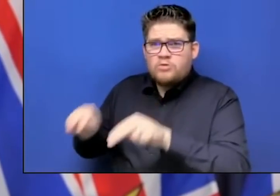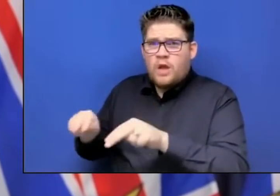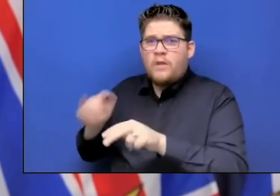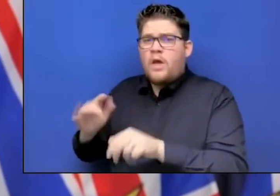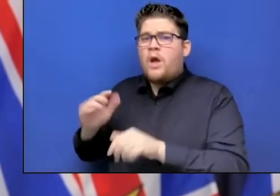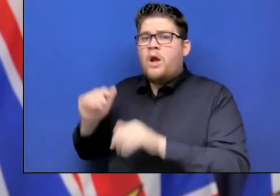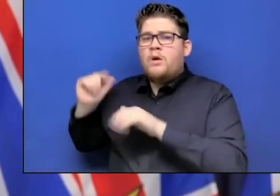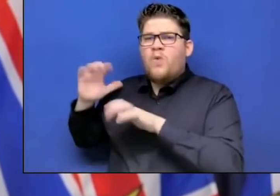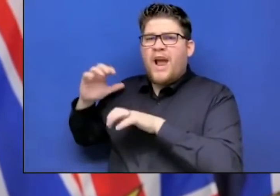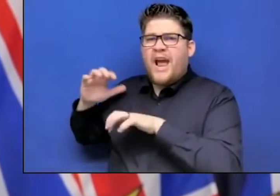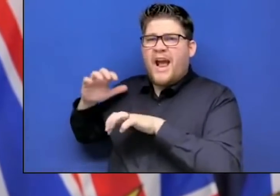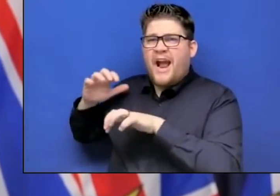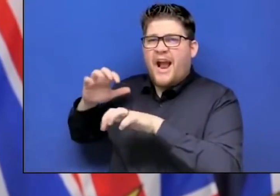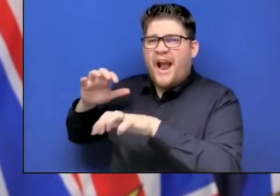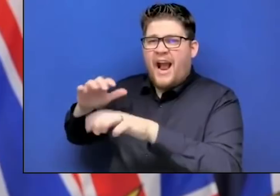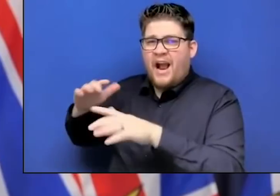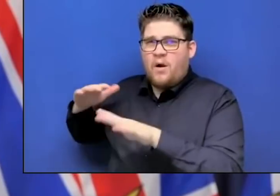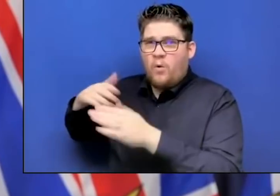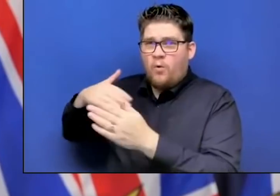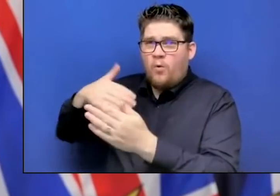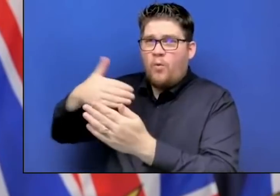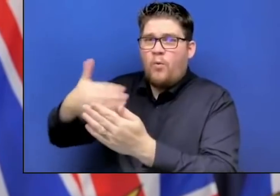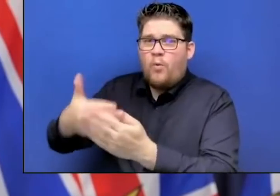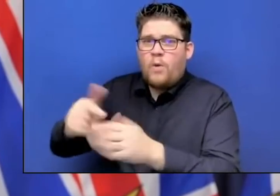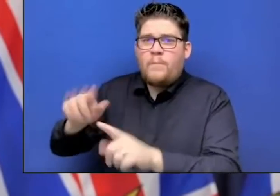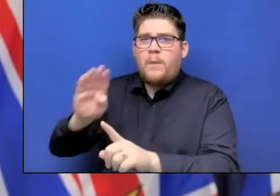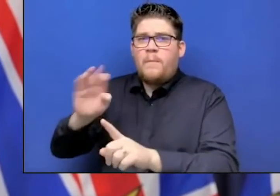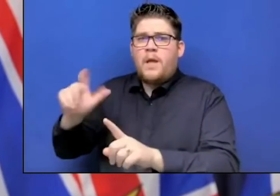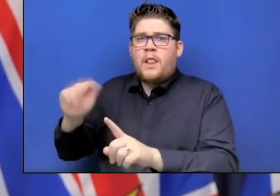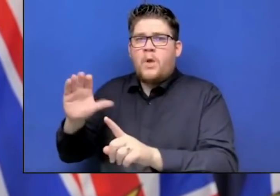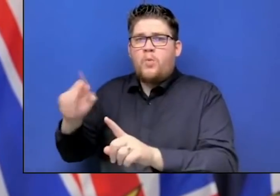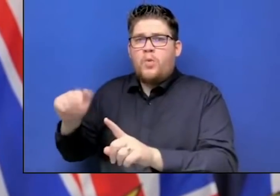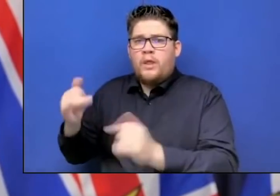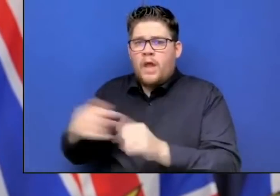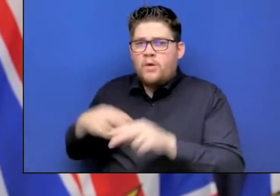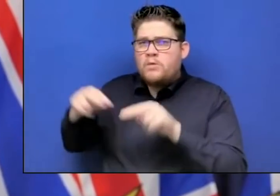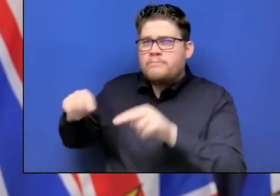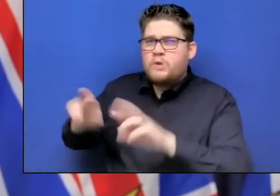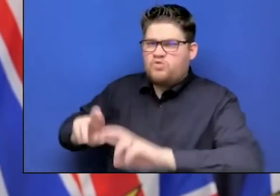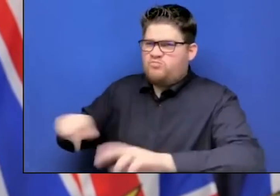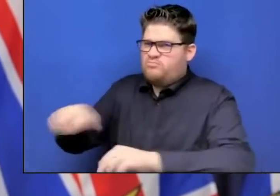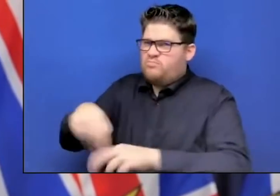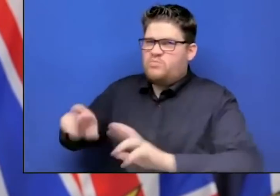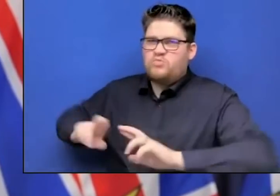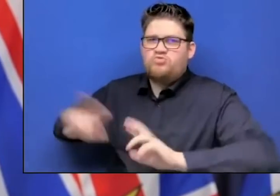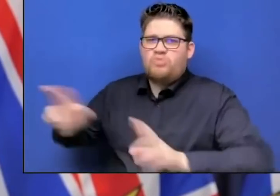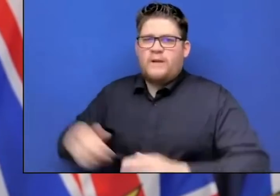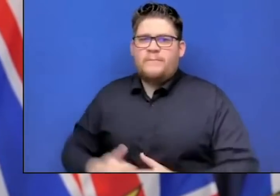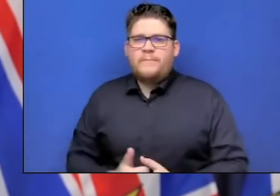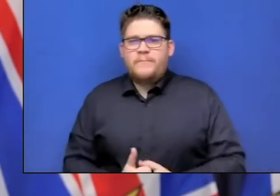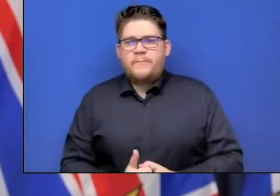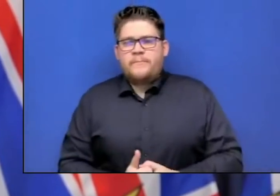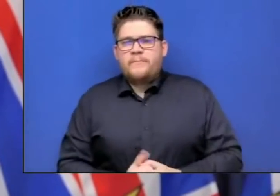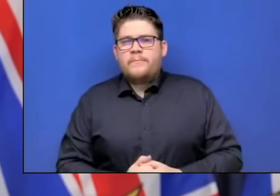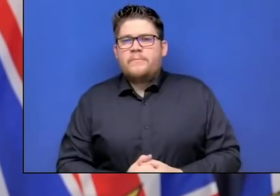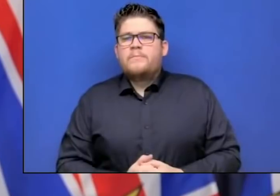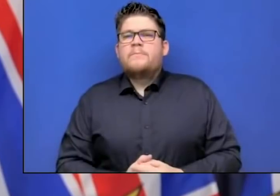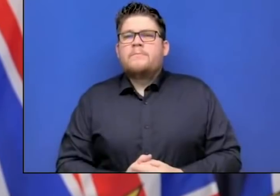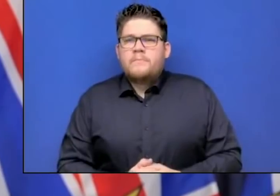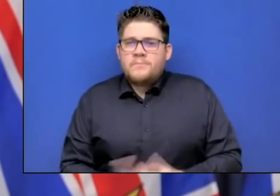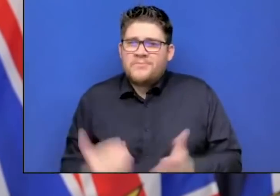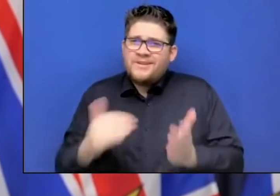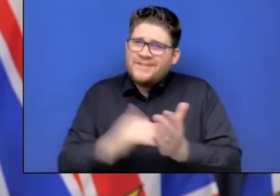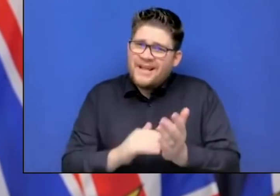in that direction and we anticipate significant rainfall there. Again, with all of the people involved in this effort